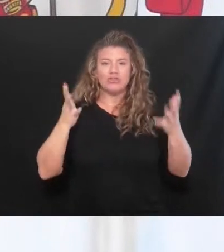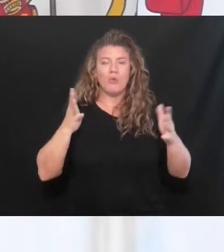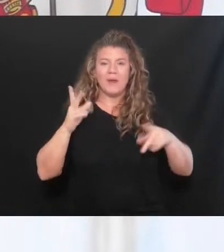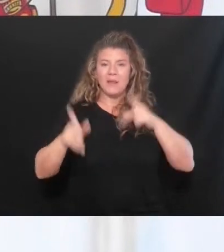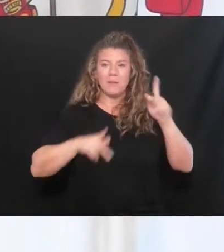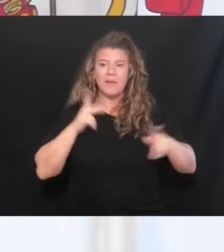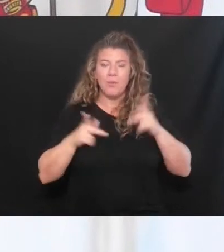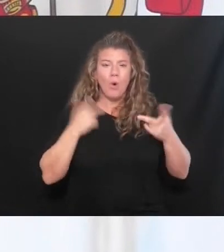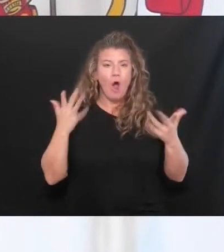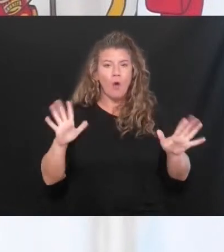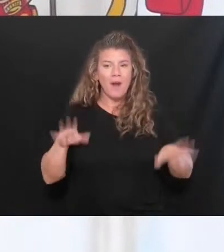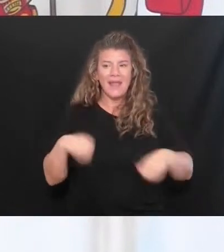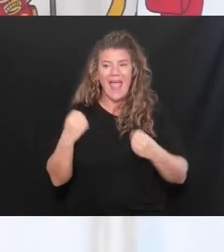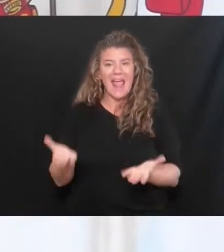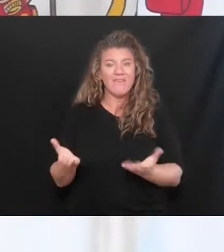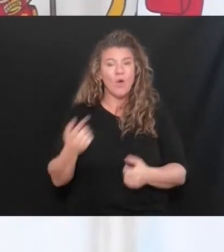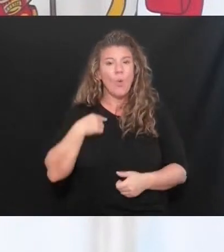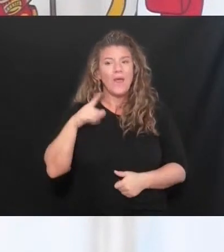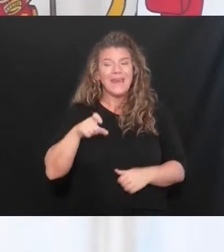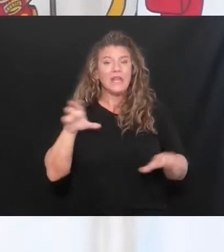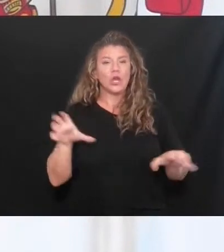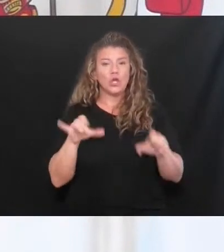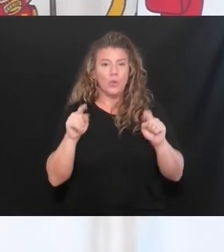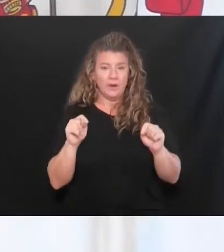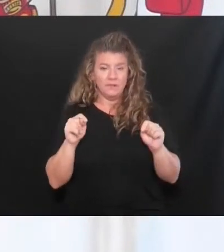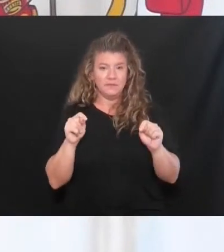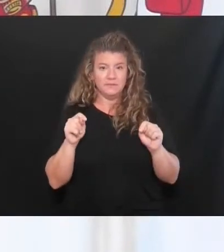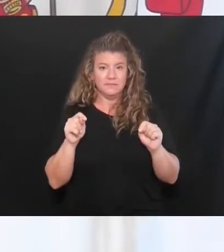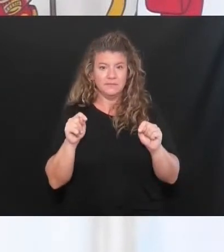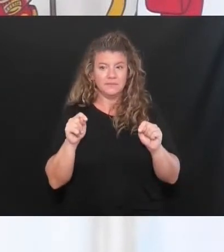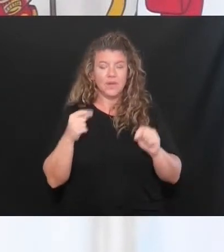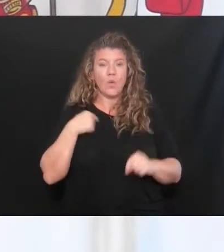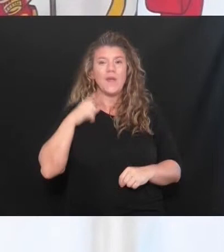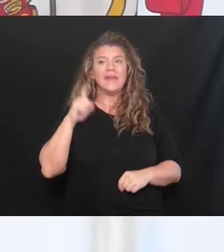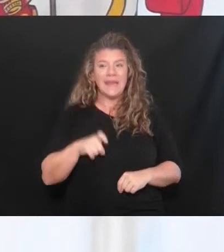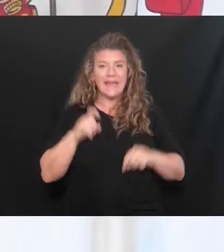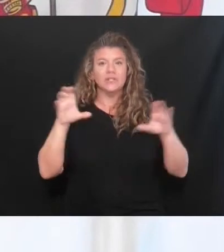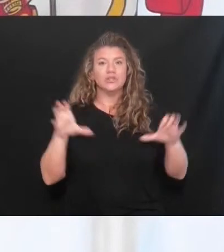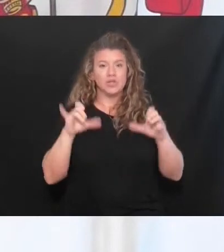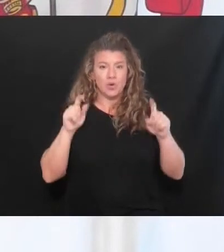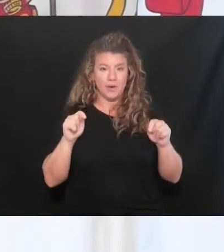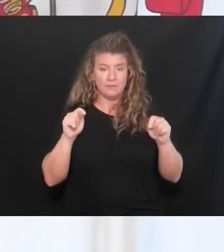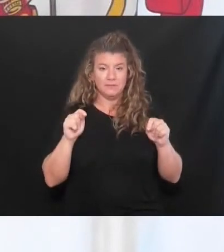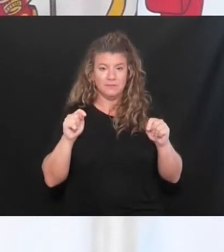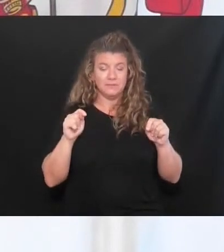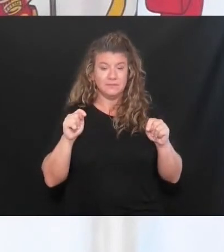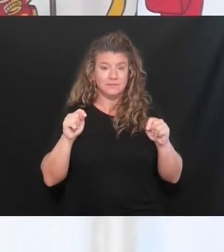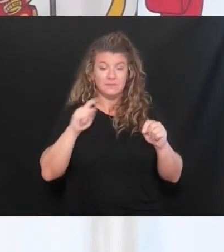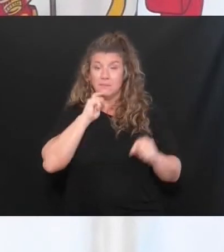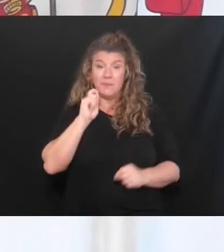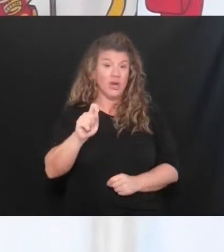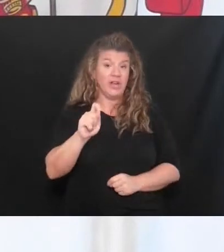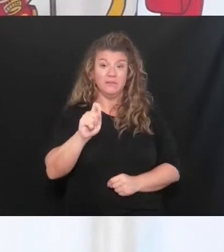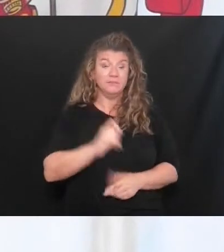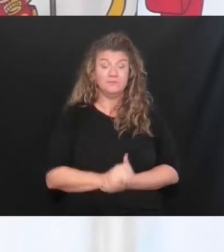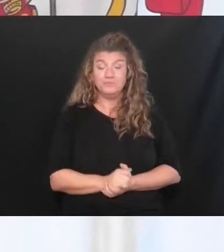gave and everything. We need to move. We need to move. That's just all there is to